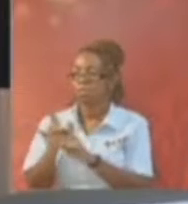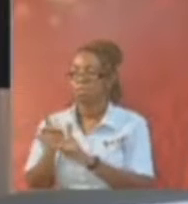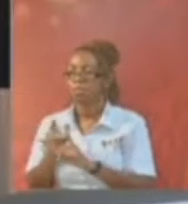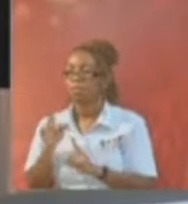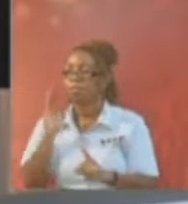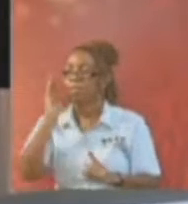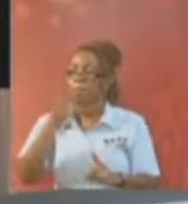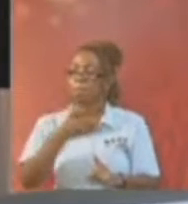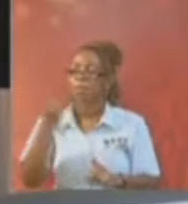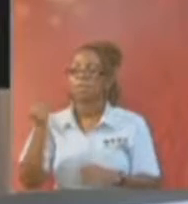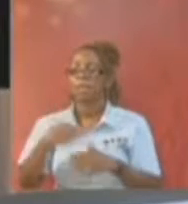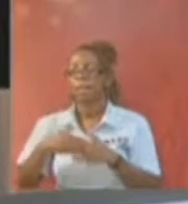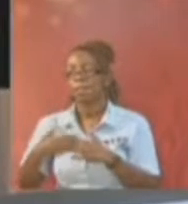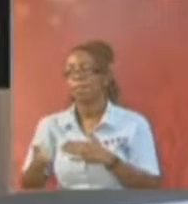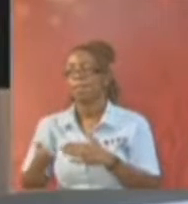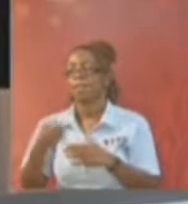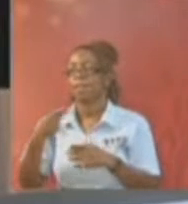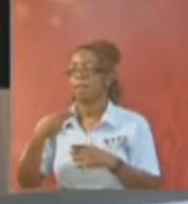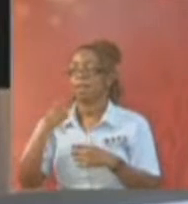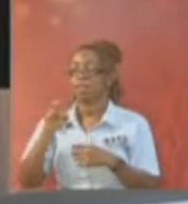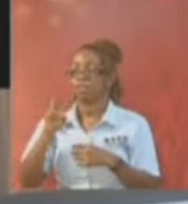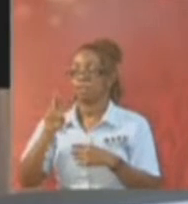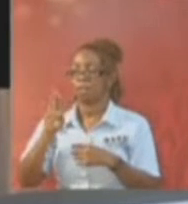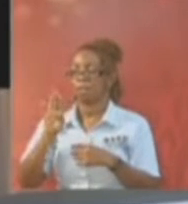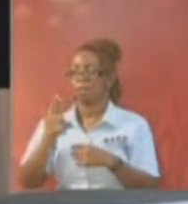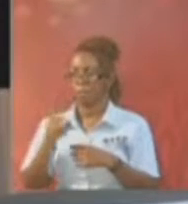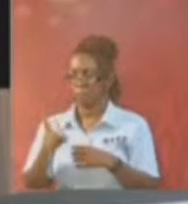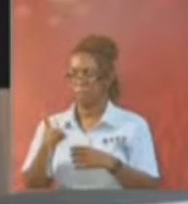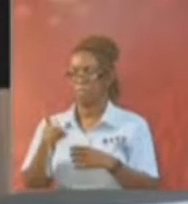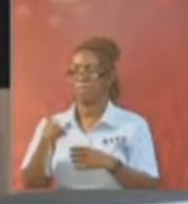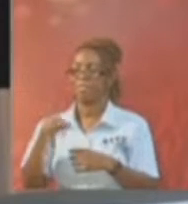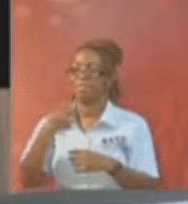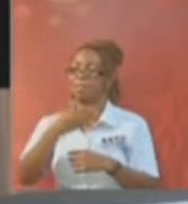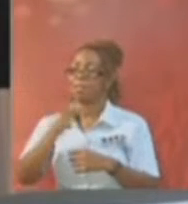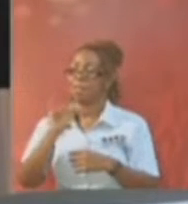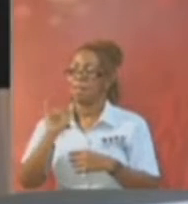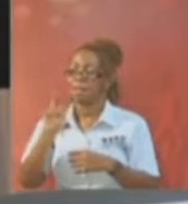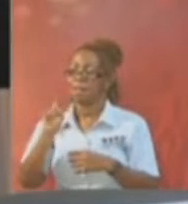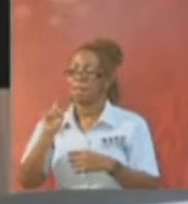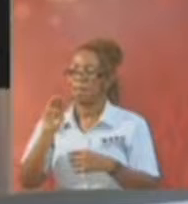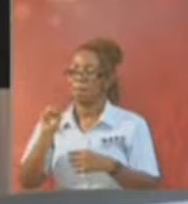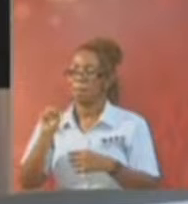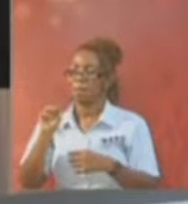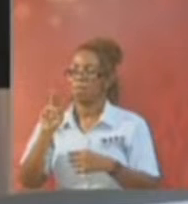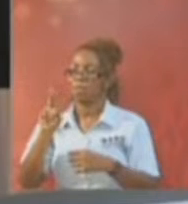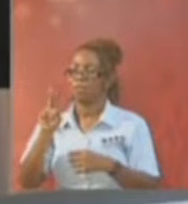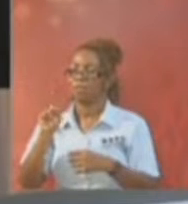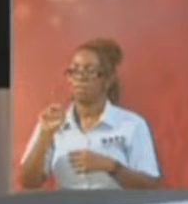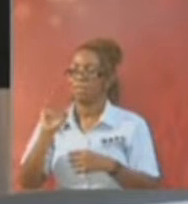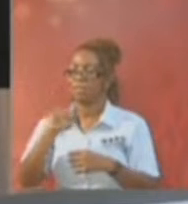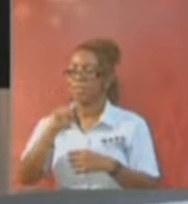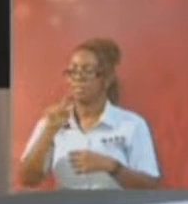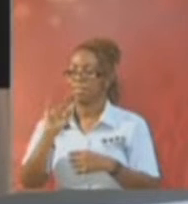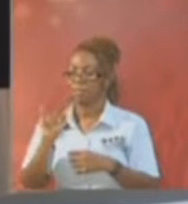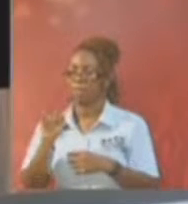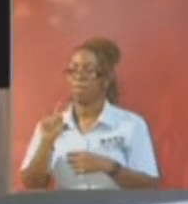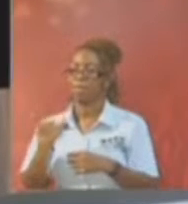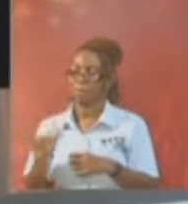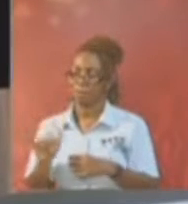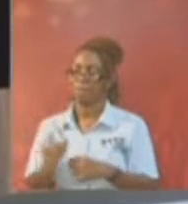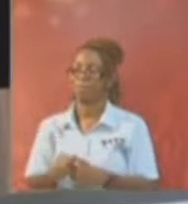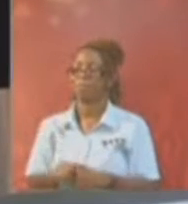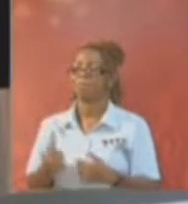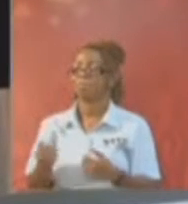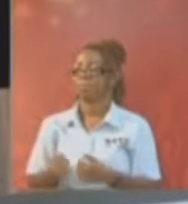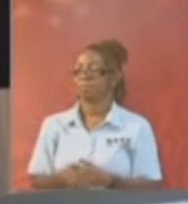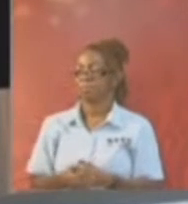greater percentage, say 60% of the population perhaps being vaccinated, you could achieve a fair level of population